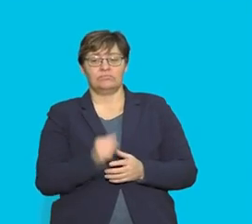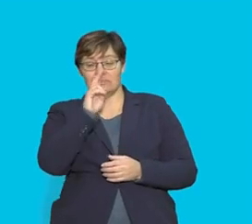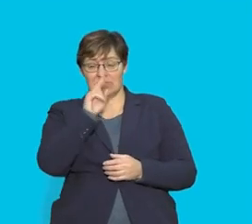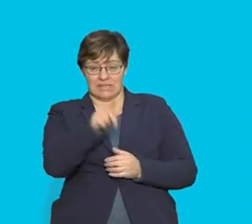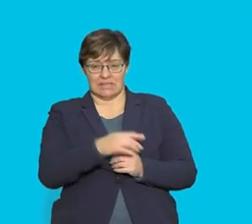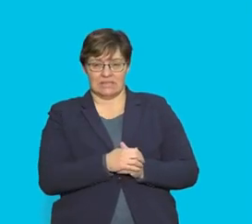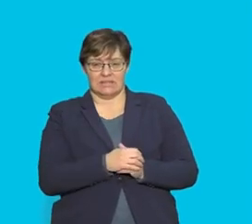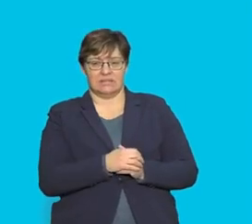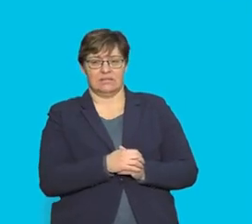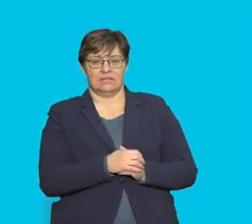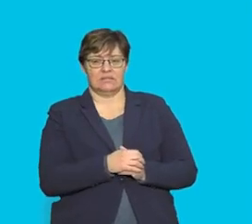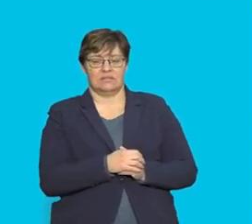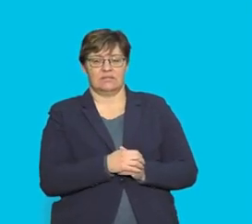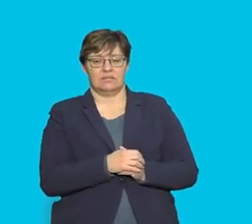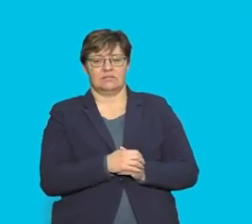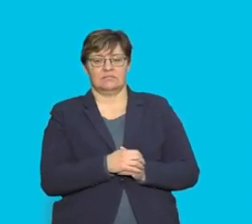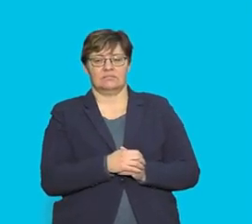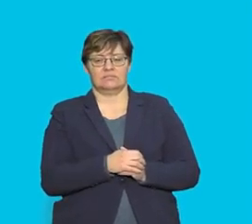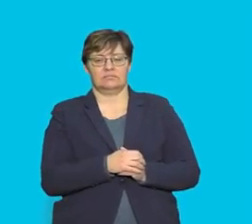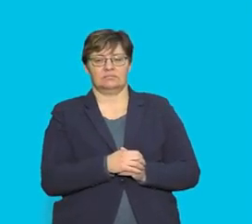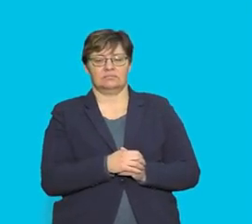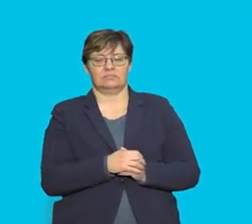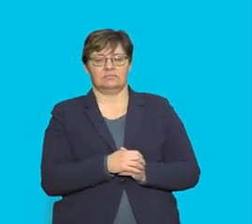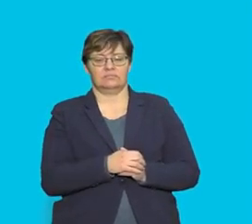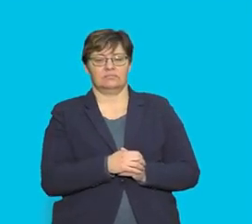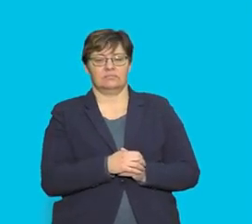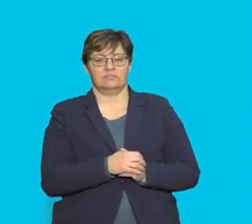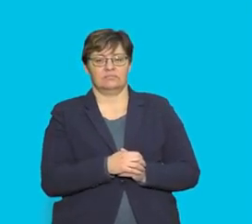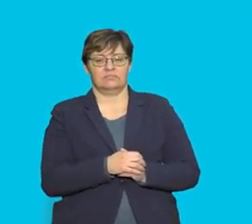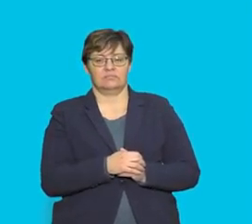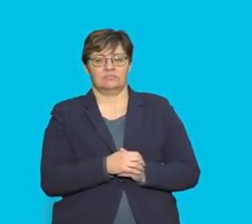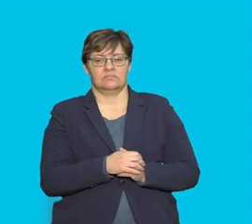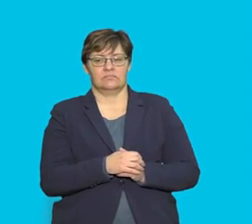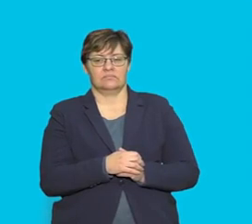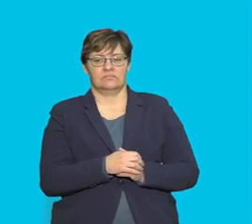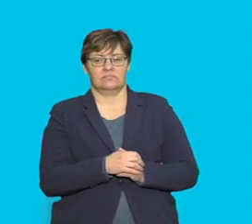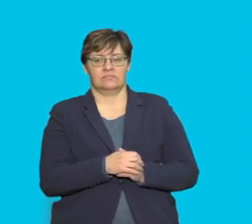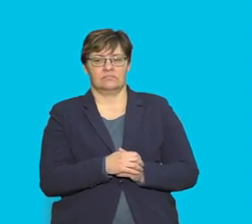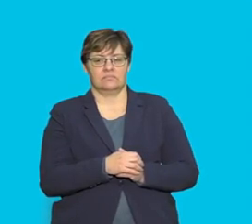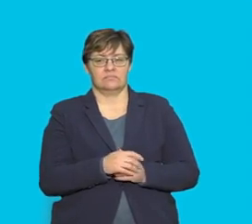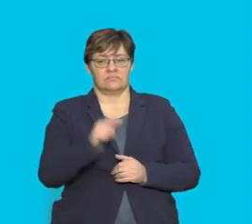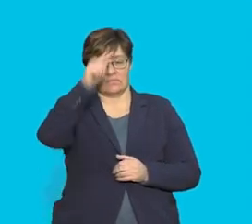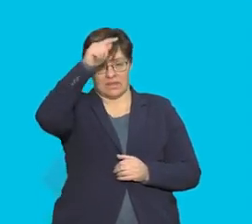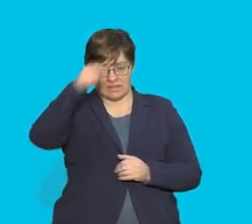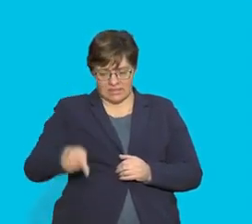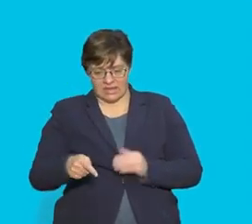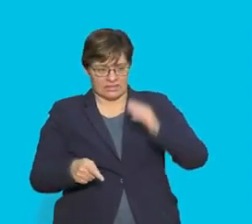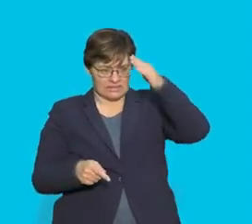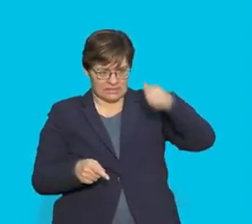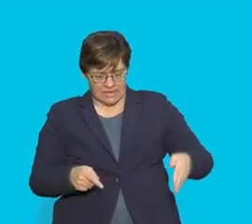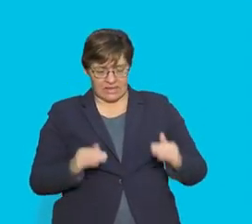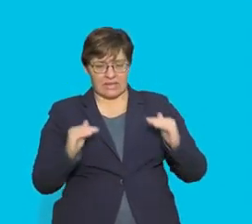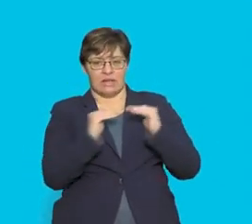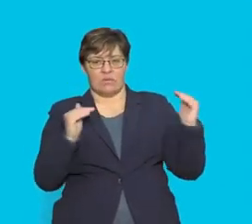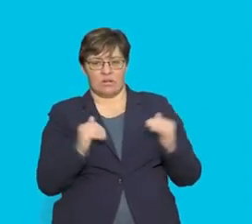You can see with this one here, let me just use a different color. This side is equals to